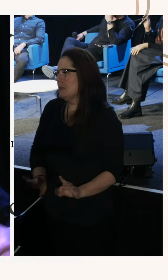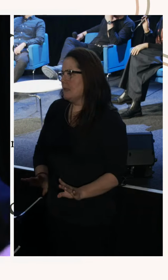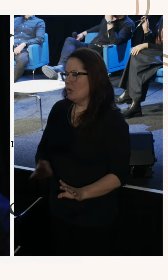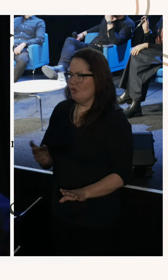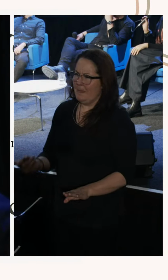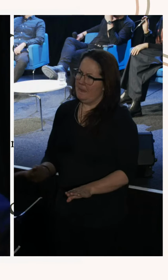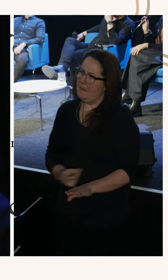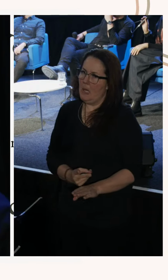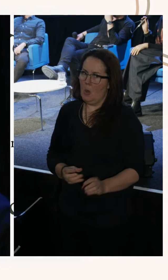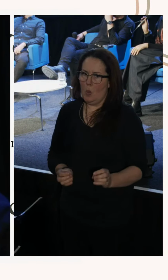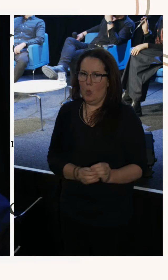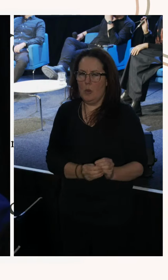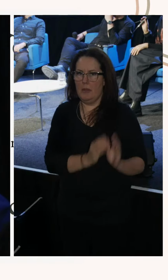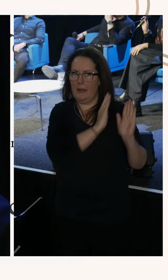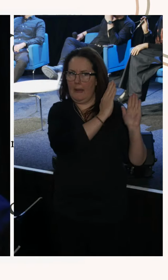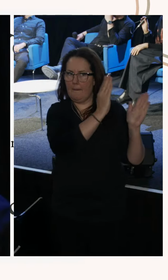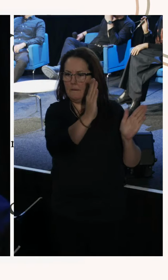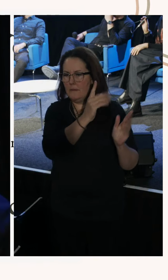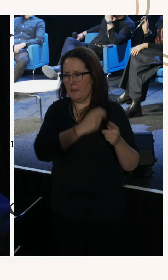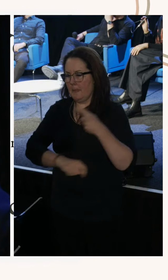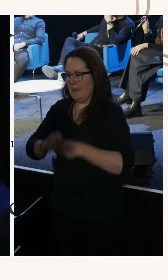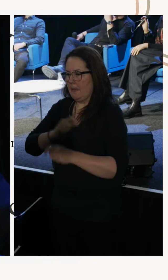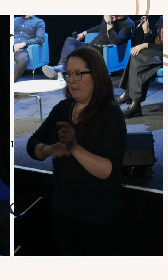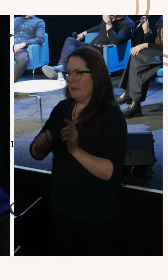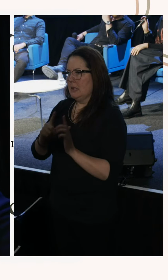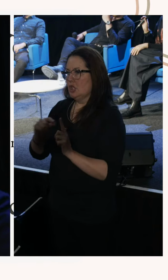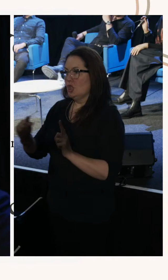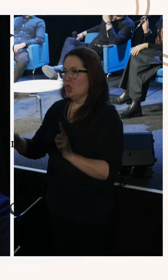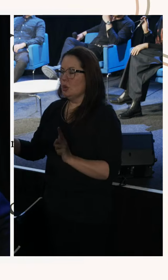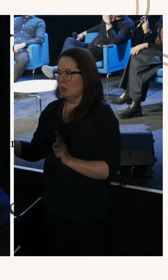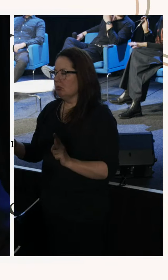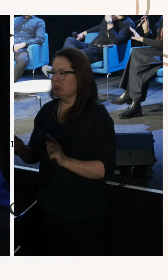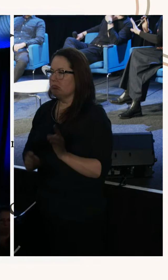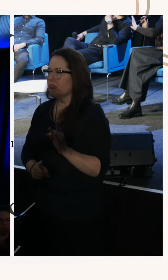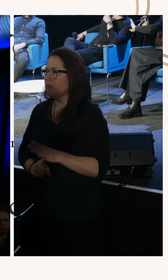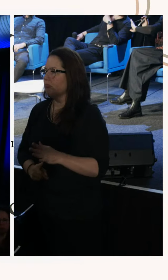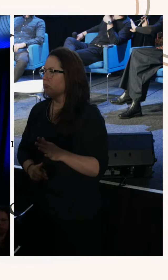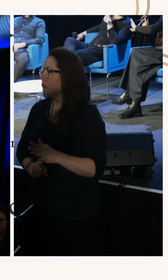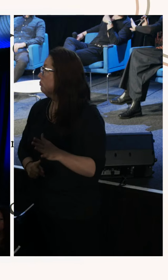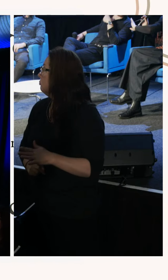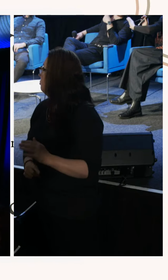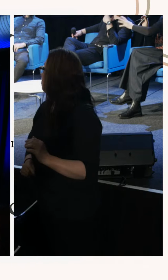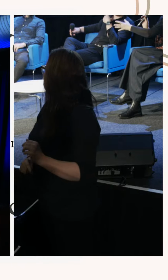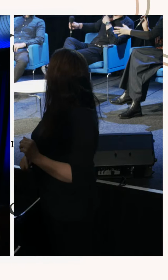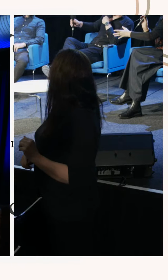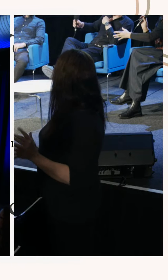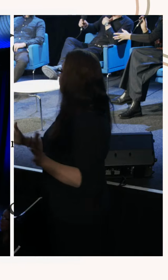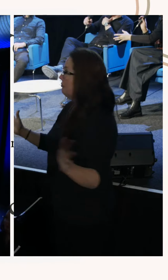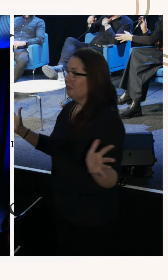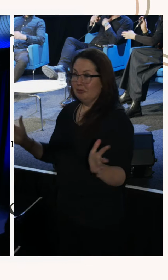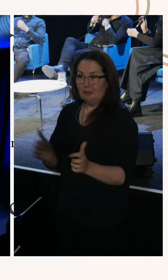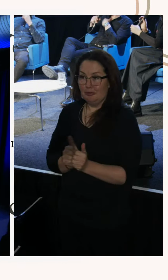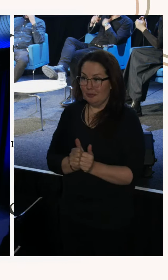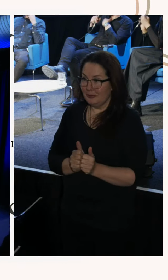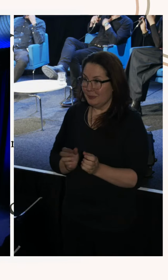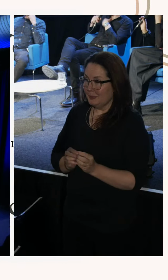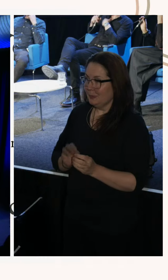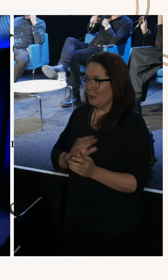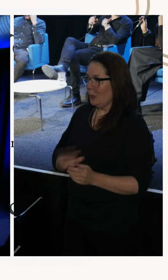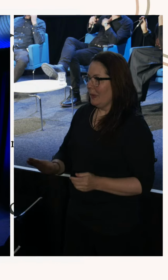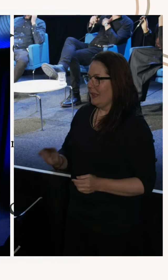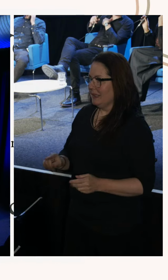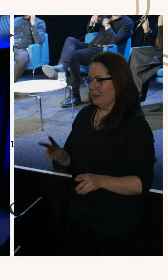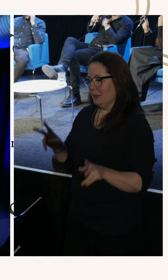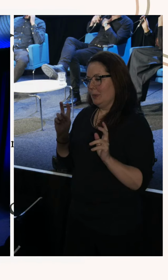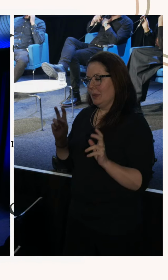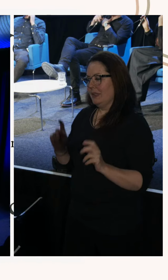overcoming that with an archival project seems to be tremendously important. Yeah, like, I agree with all of that. Quote that